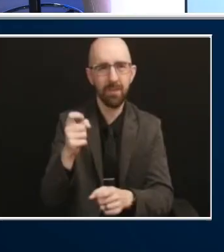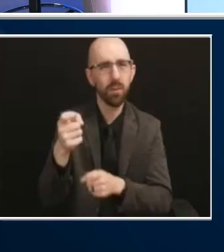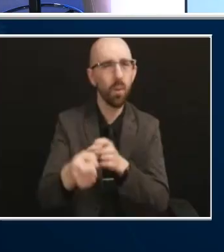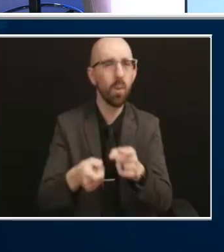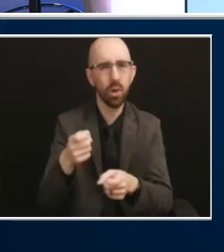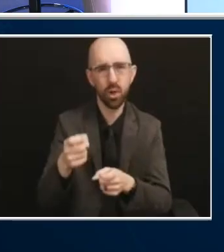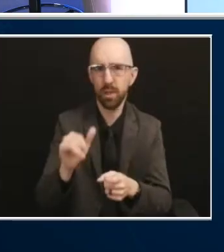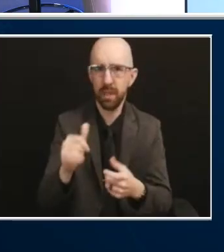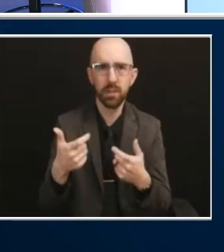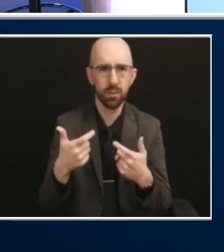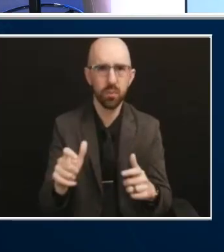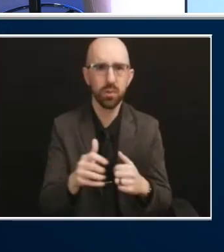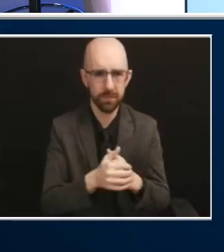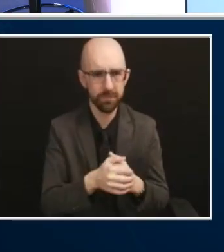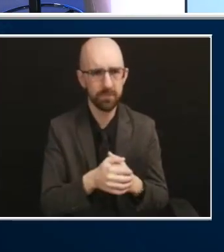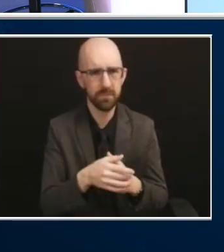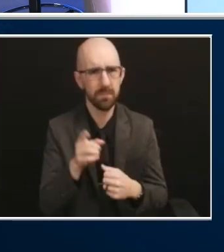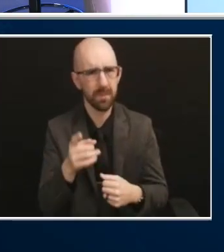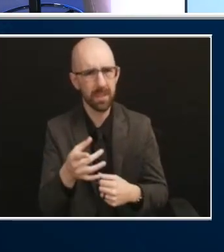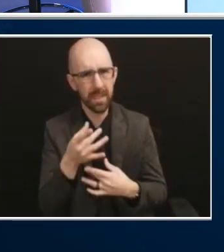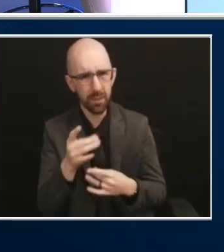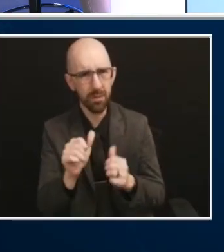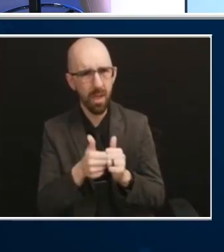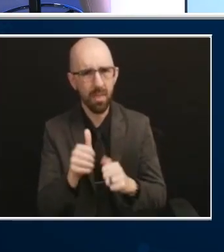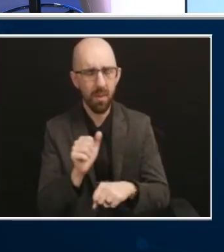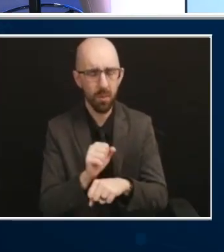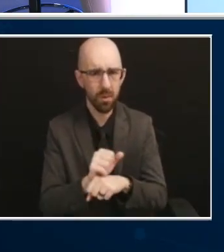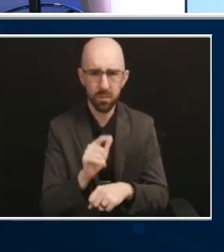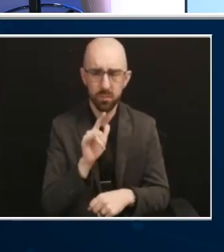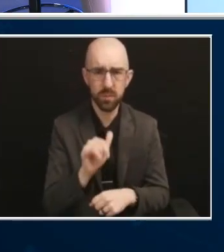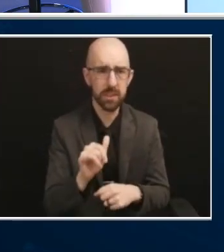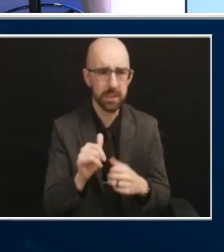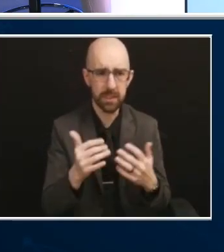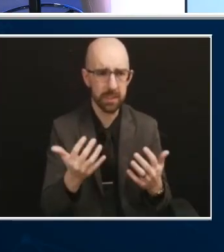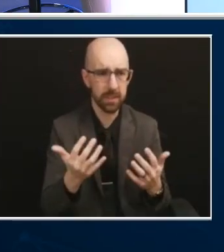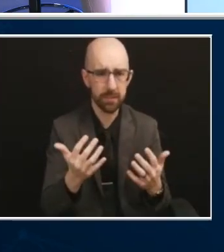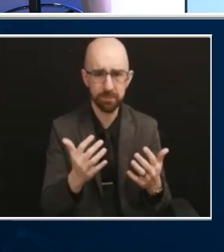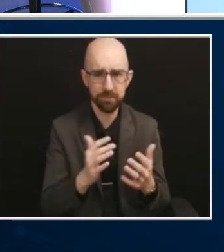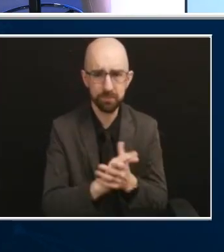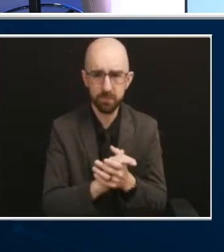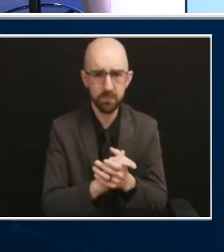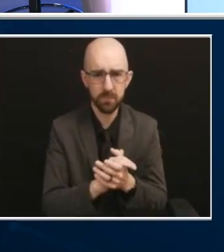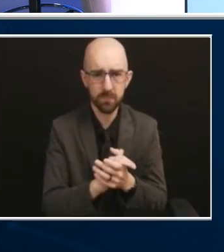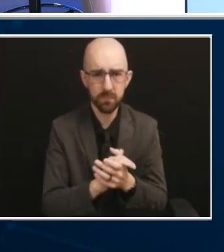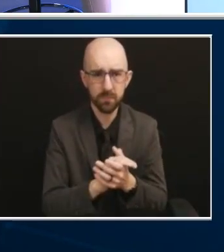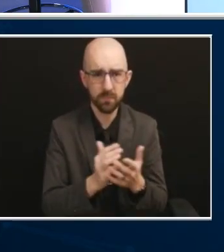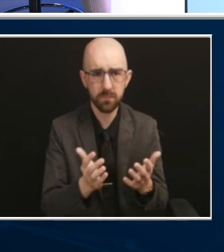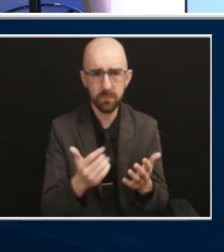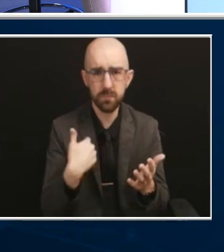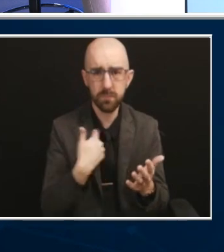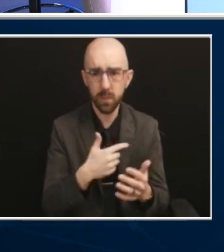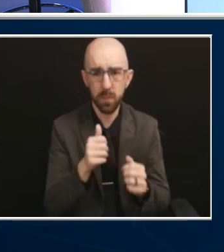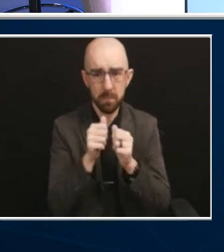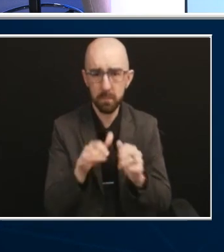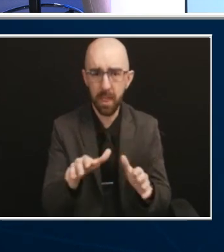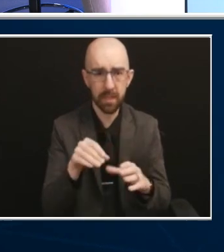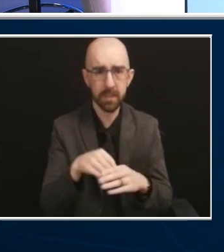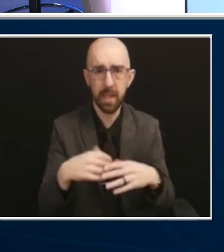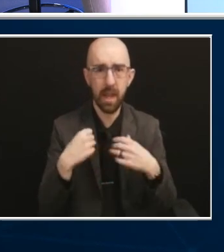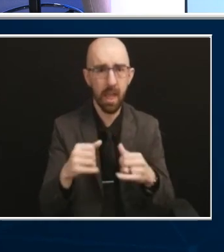my gosh, that's so interesting. And really, we're so blessed to be in a health system that